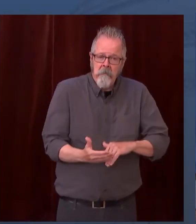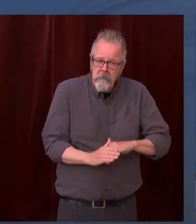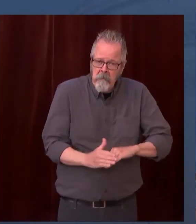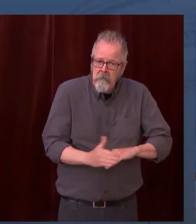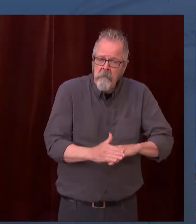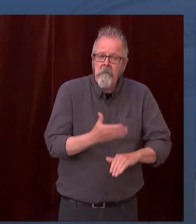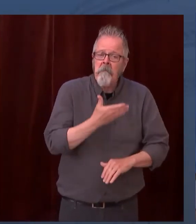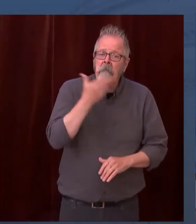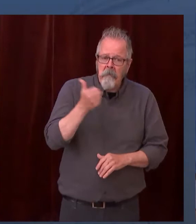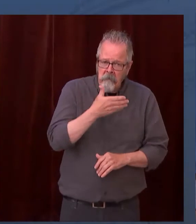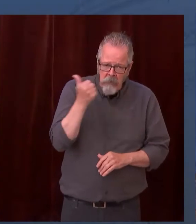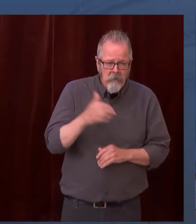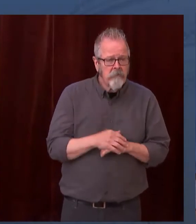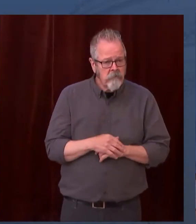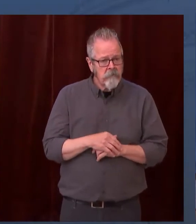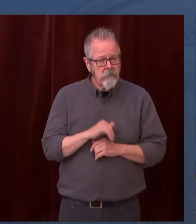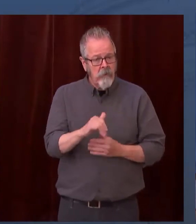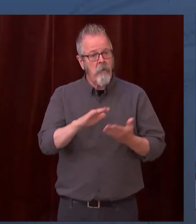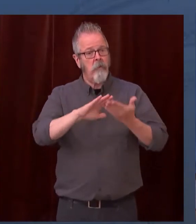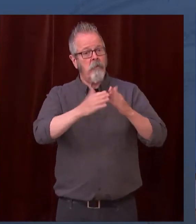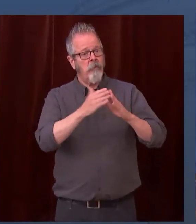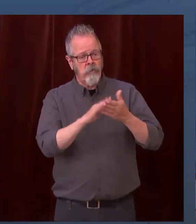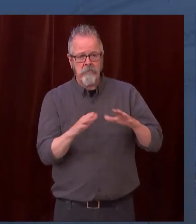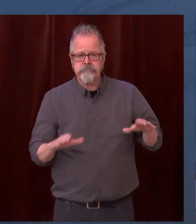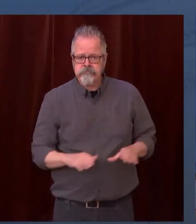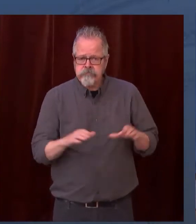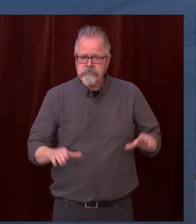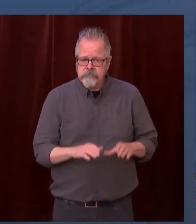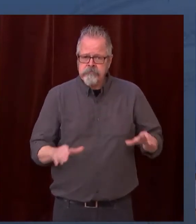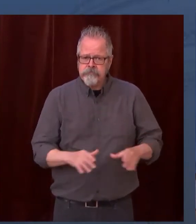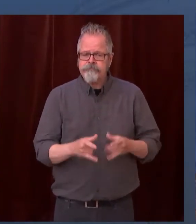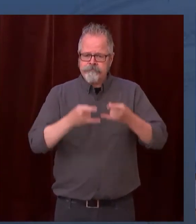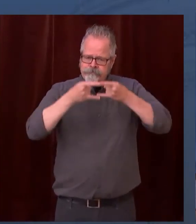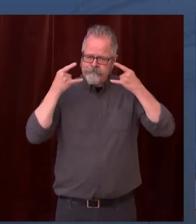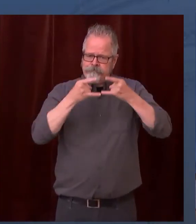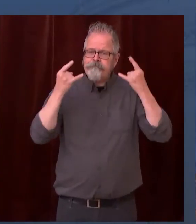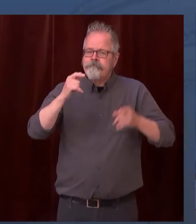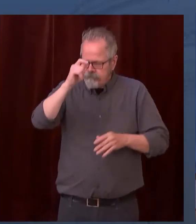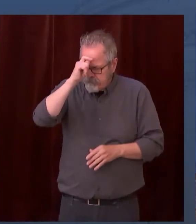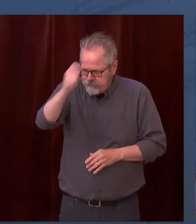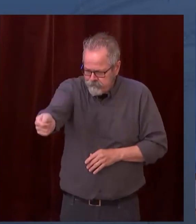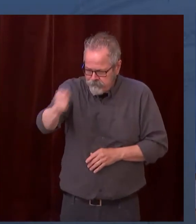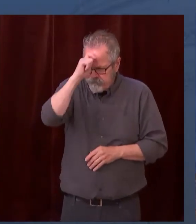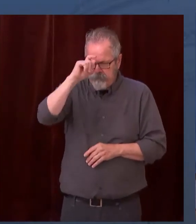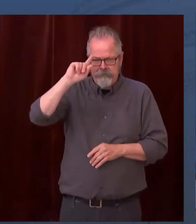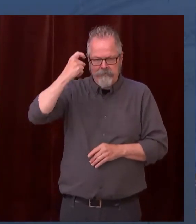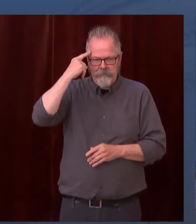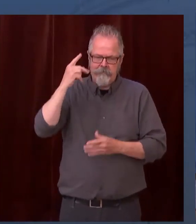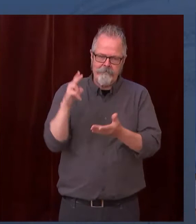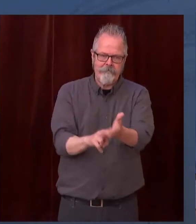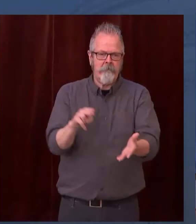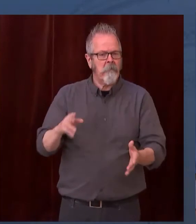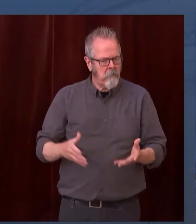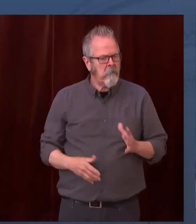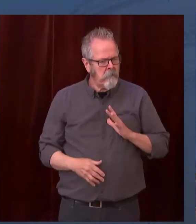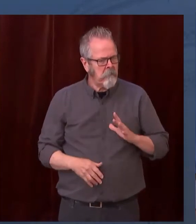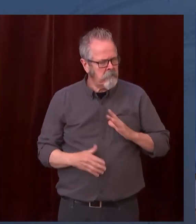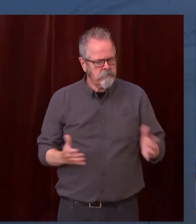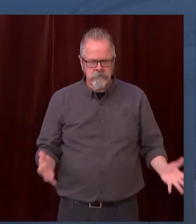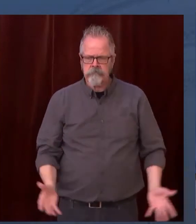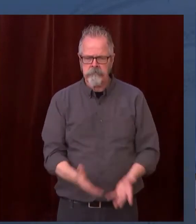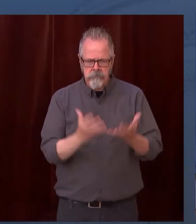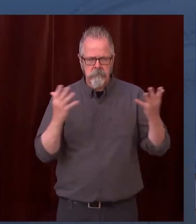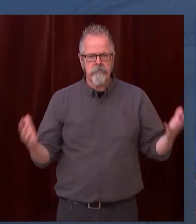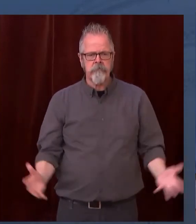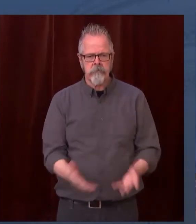effort. One closing comment, and that is about our celebration of Independence Day. This is a moment, obviously,